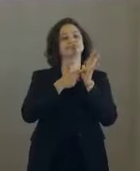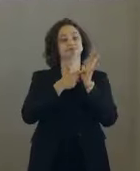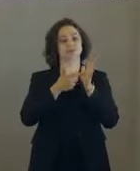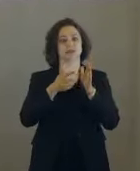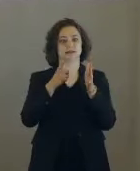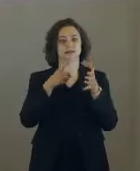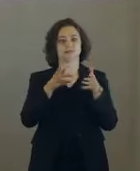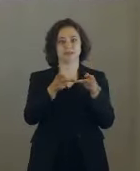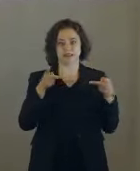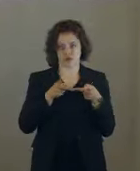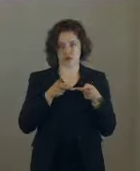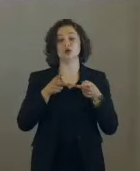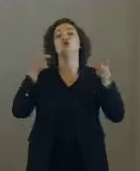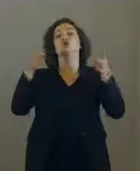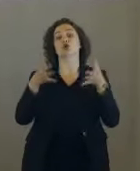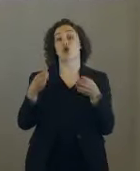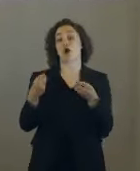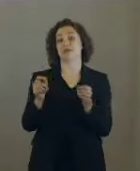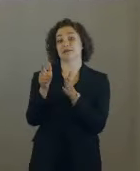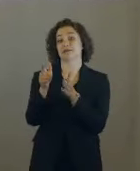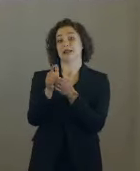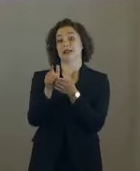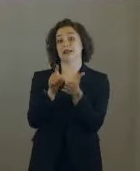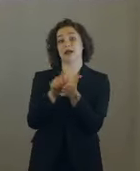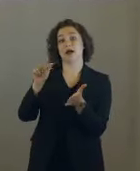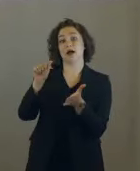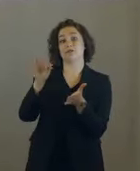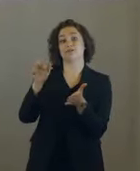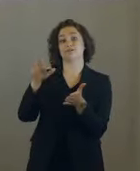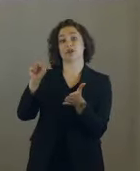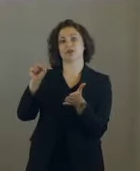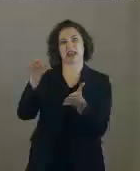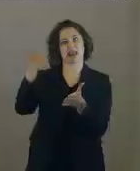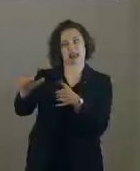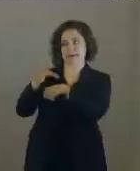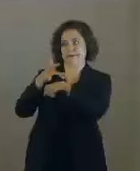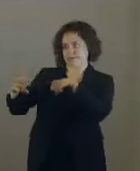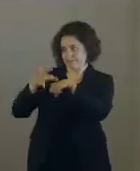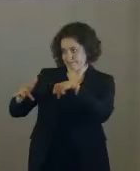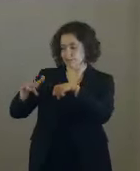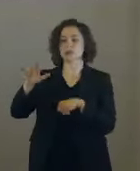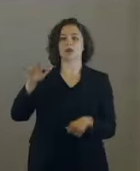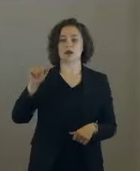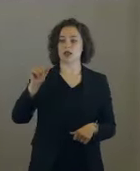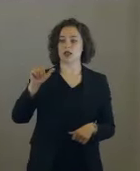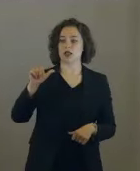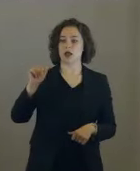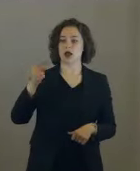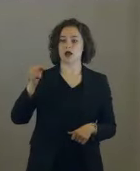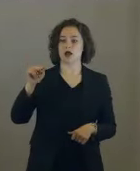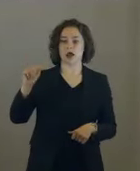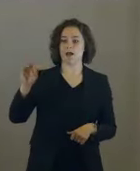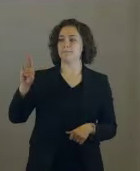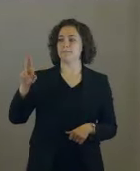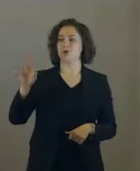of which is the director of our Office of Legal Affairs. So that's been vacant, and Attorney Alana Buford Cameraman has been filling